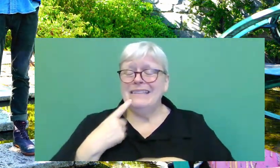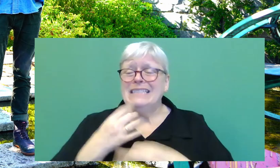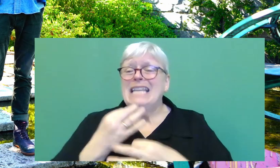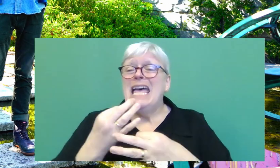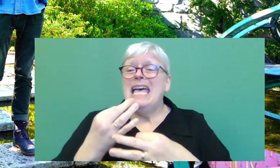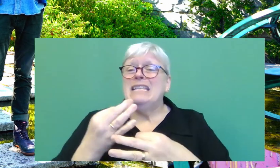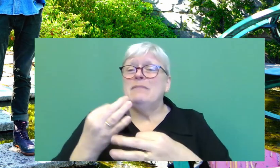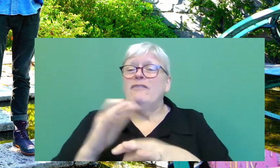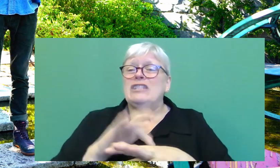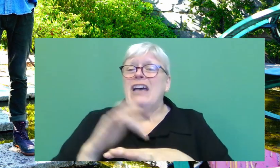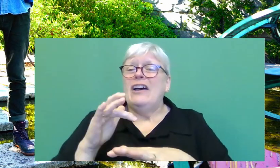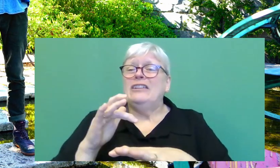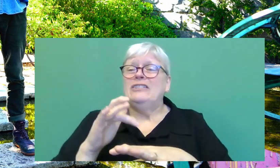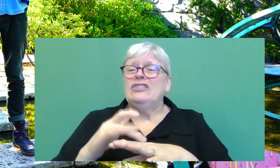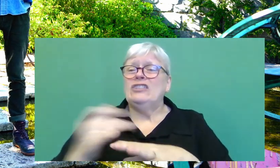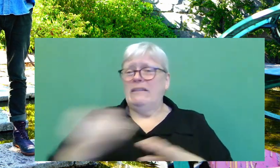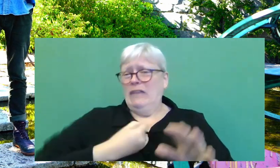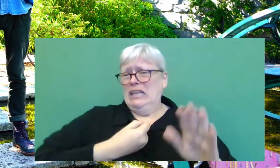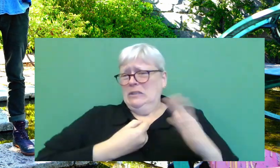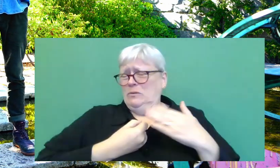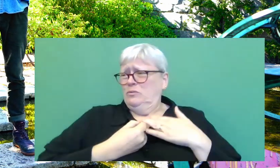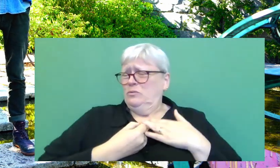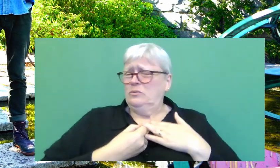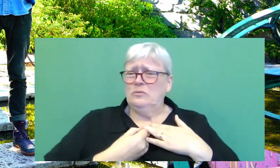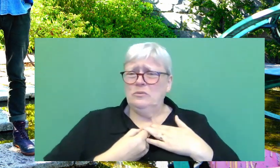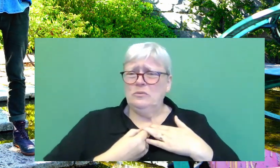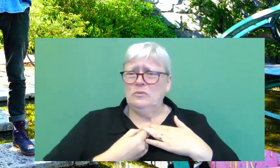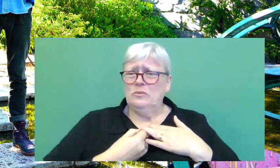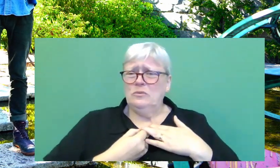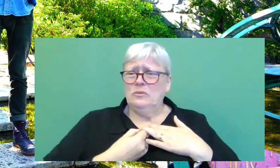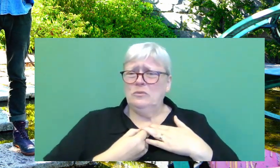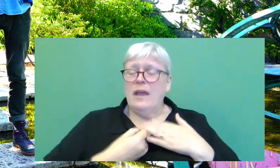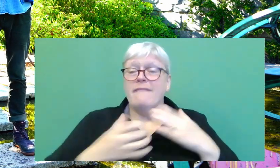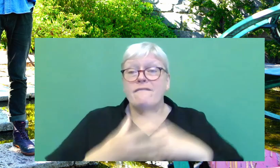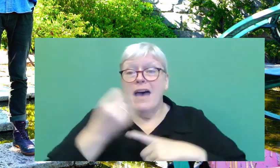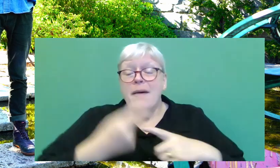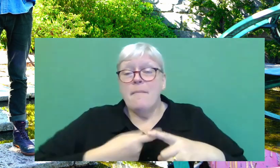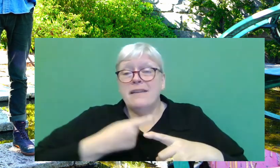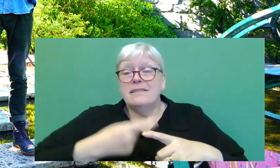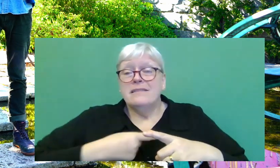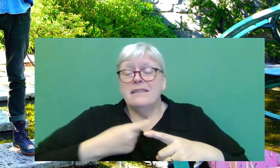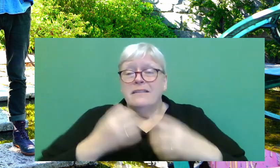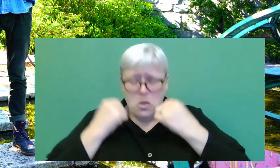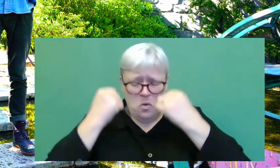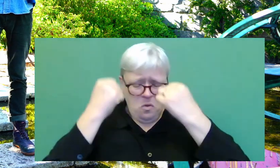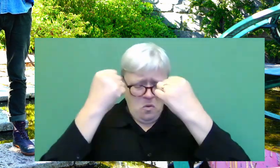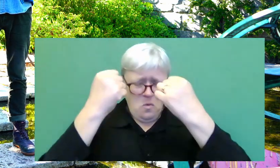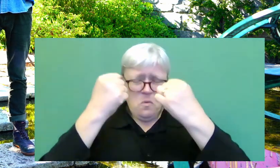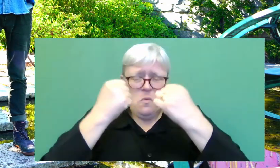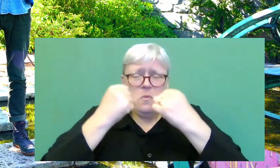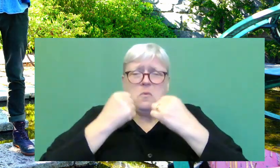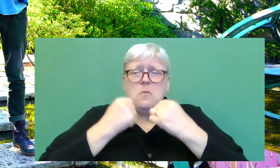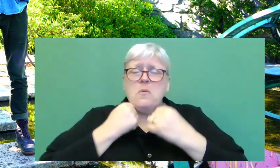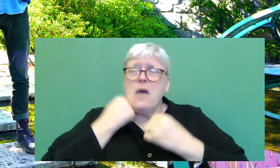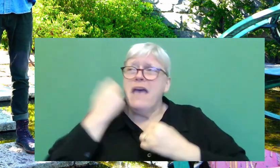suggestion. I find myself looking into my own eyes in every mirror I pass, eyes which have become bells that